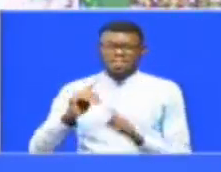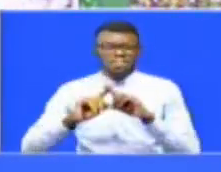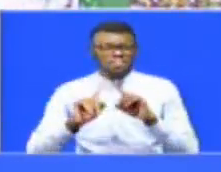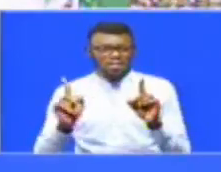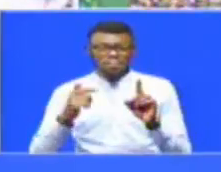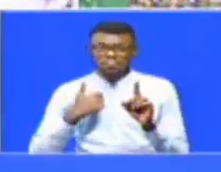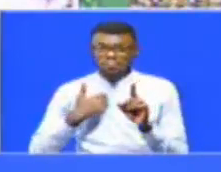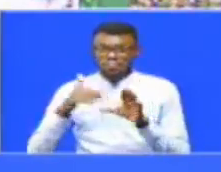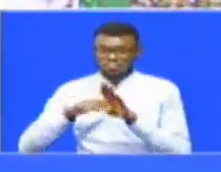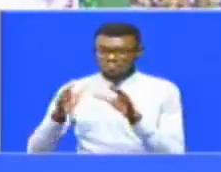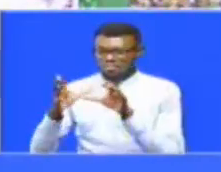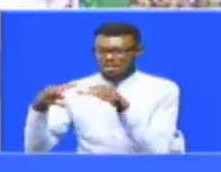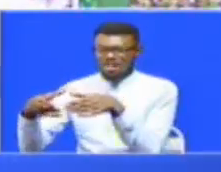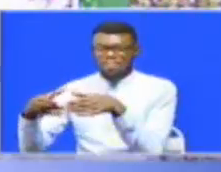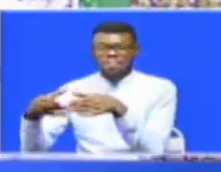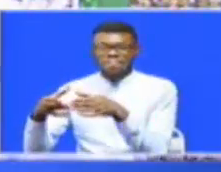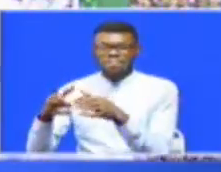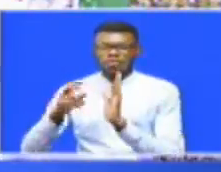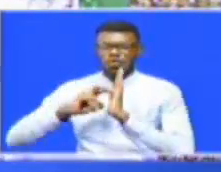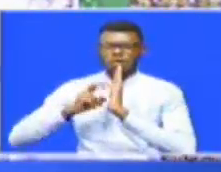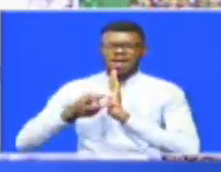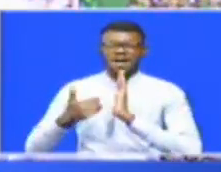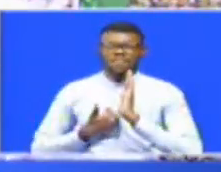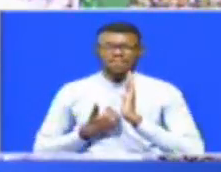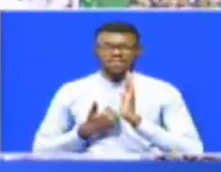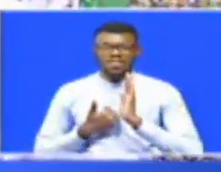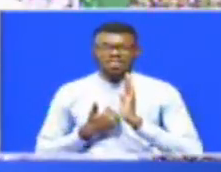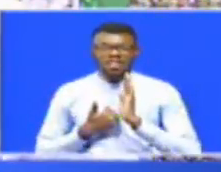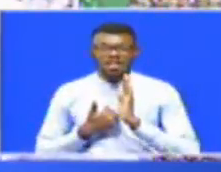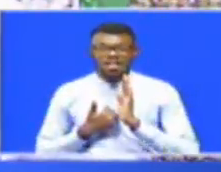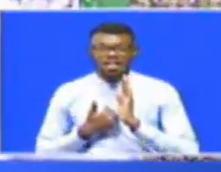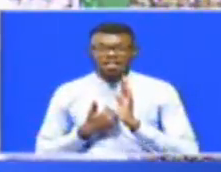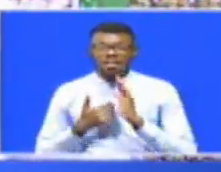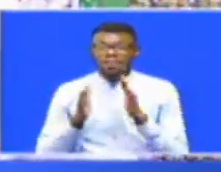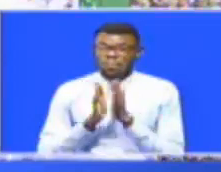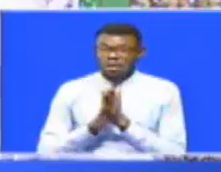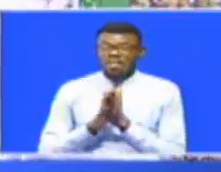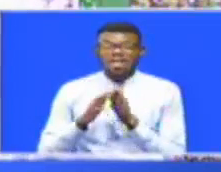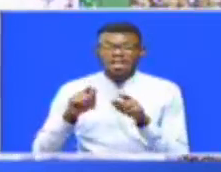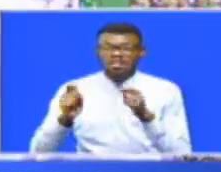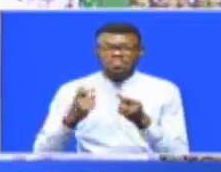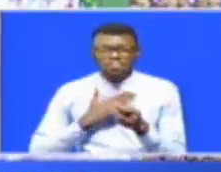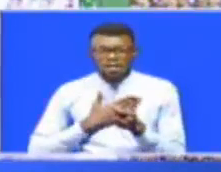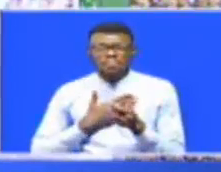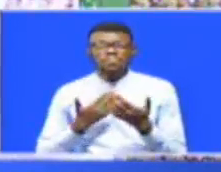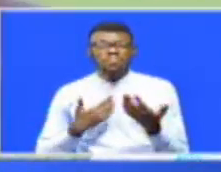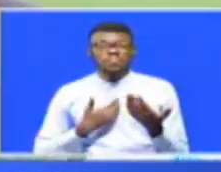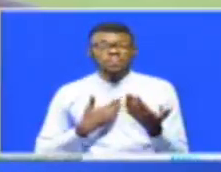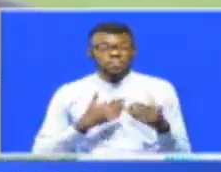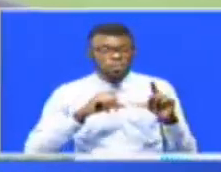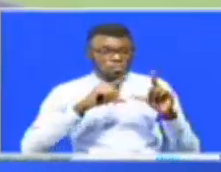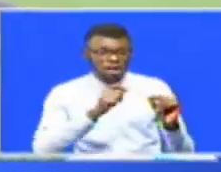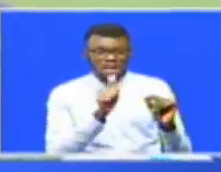club yuko under contract. So inamaanisha mimi nilikuwa under contract na St. George, so nilikuwa nawaambia waende the right